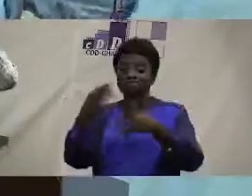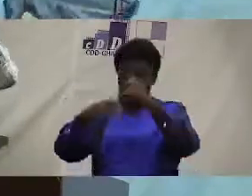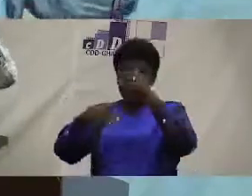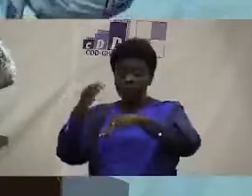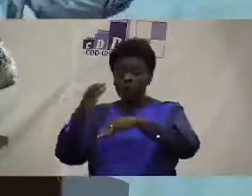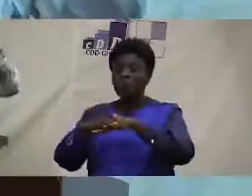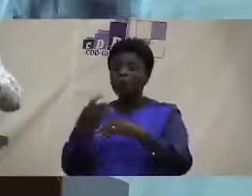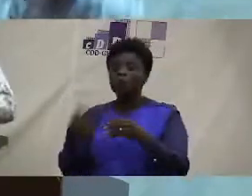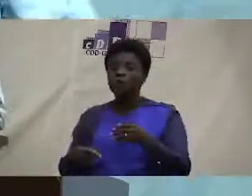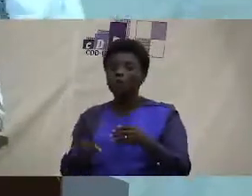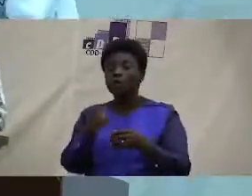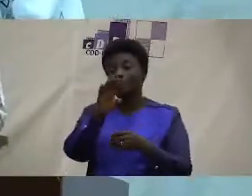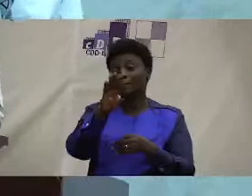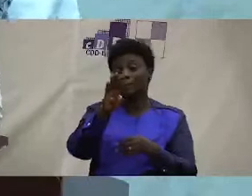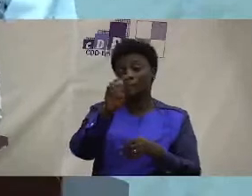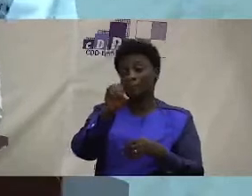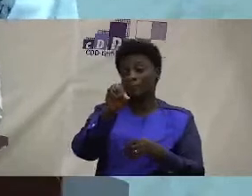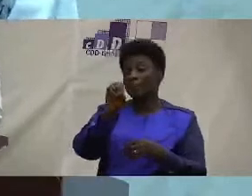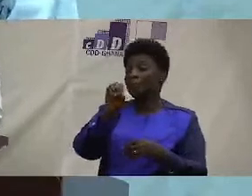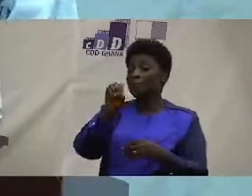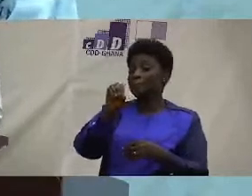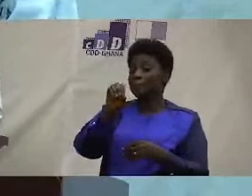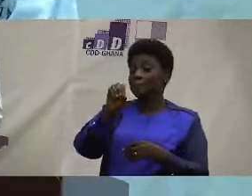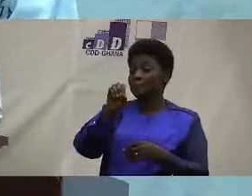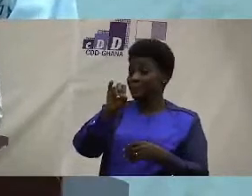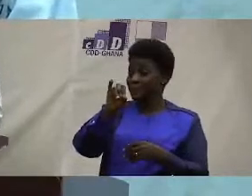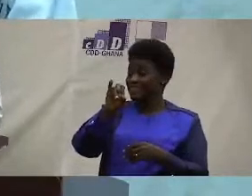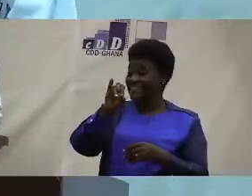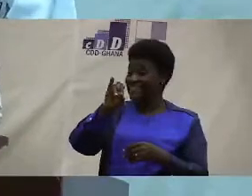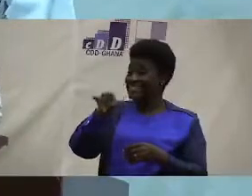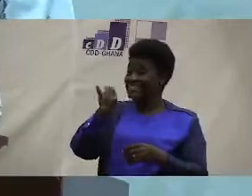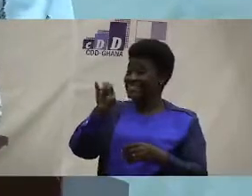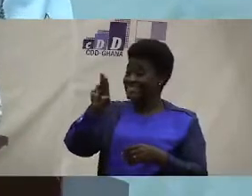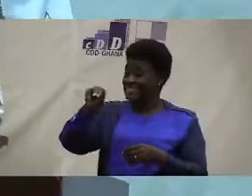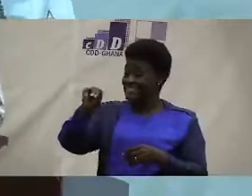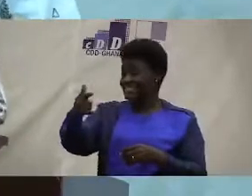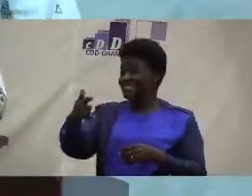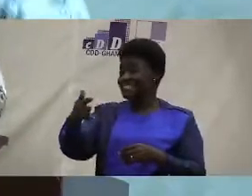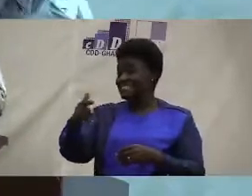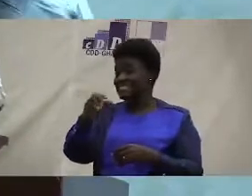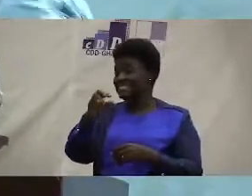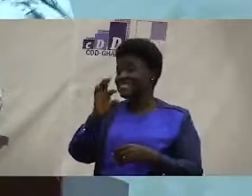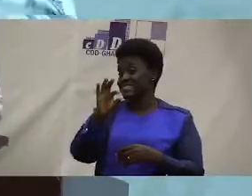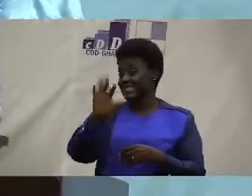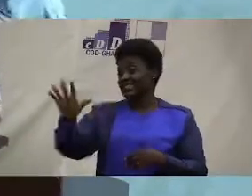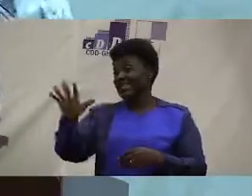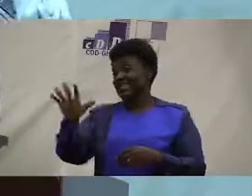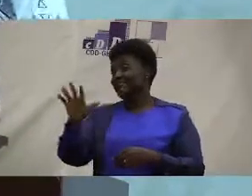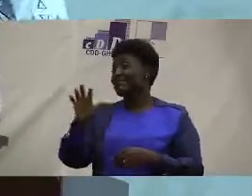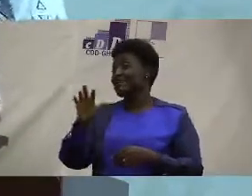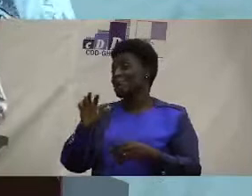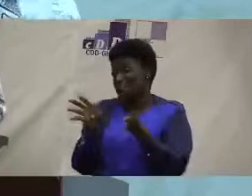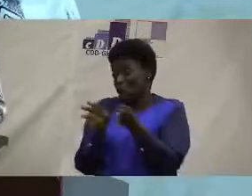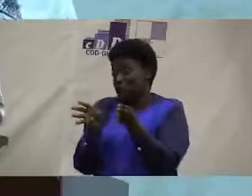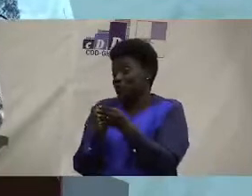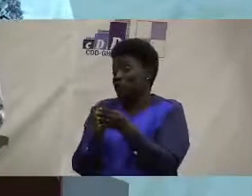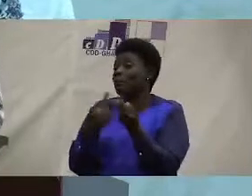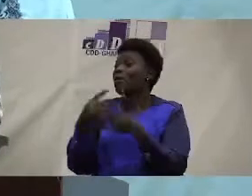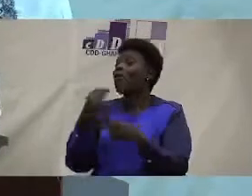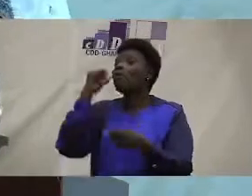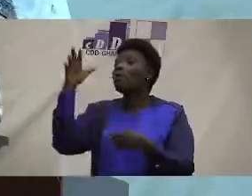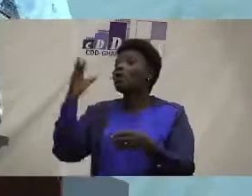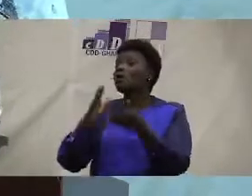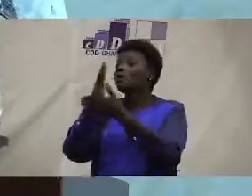the Beijing 95 conference, human rights organizations. Until